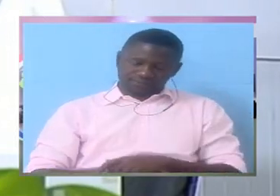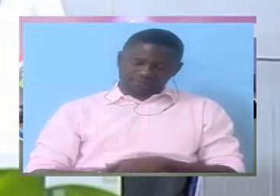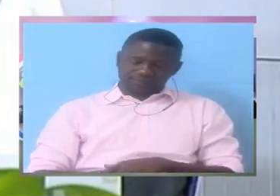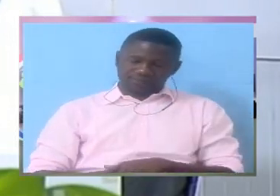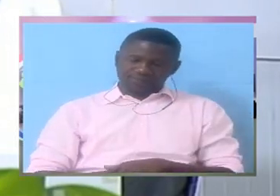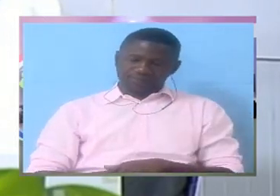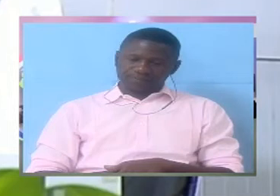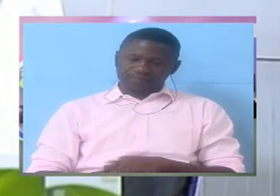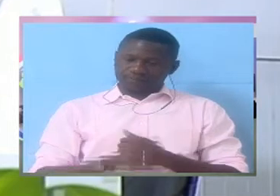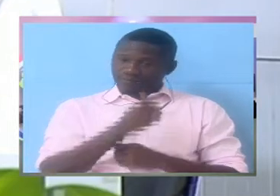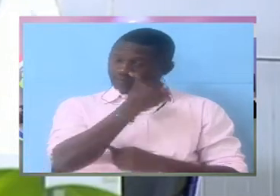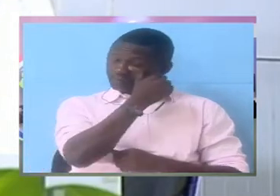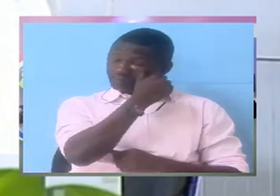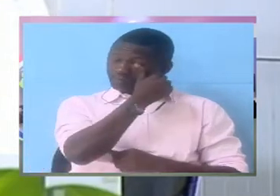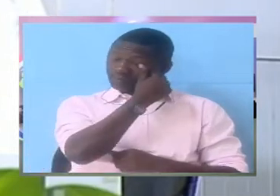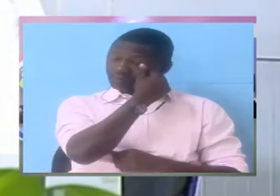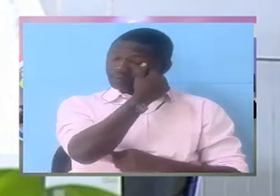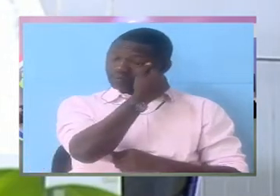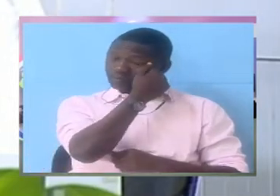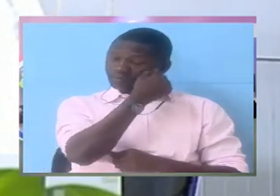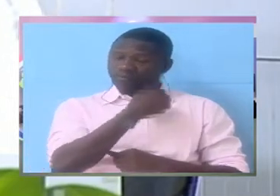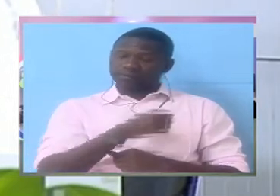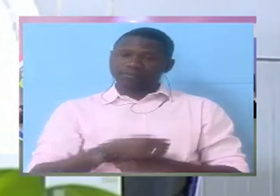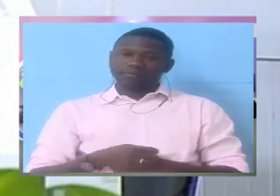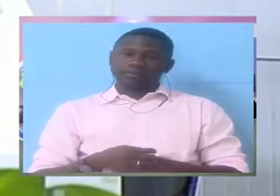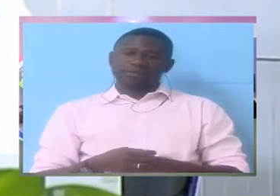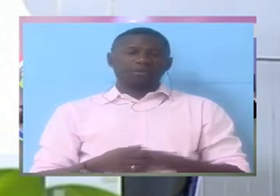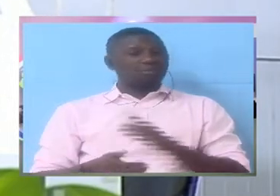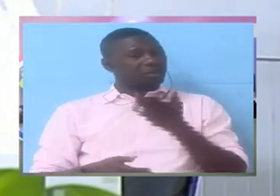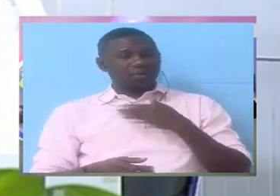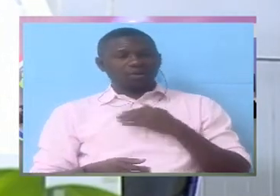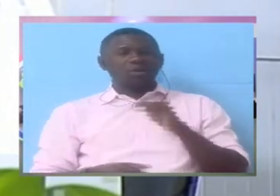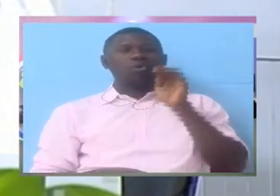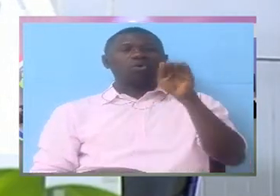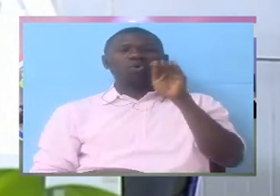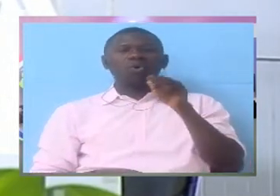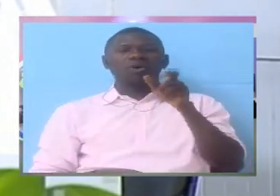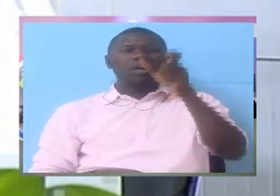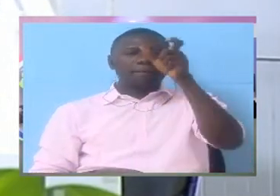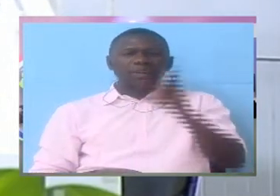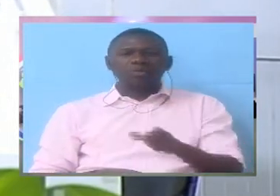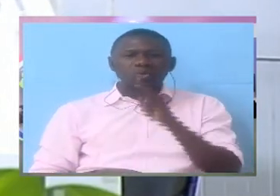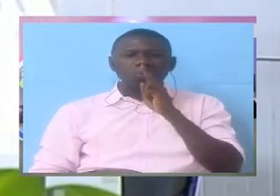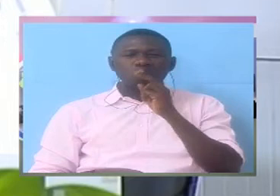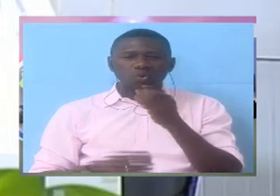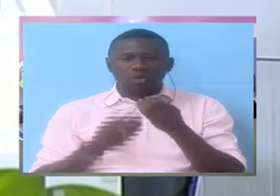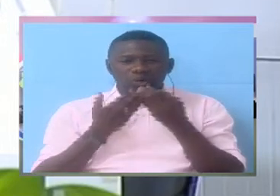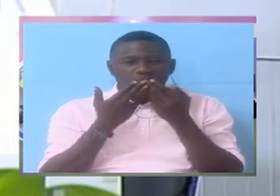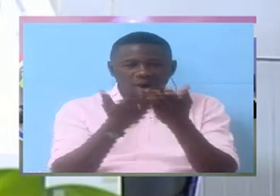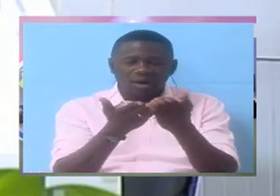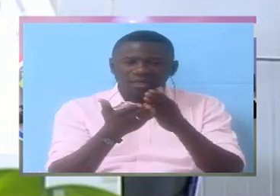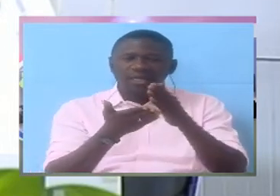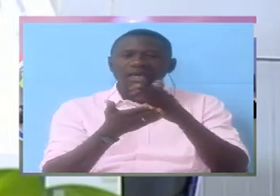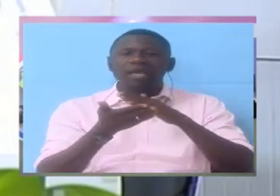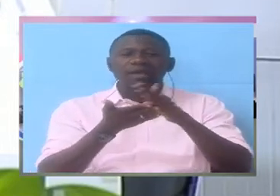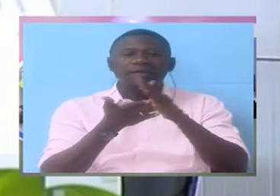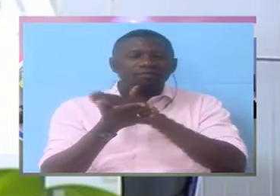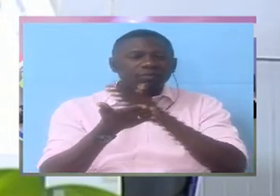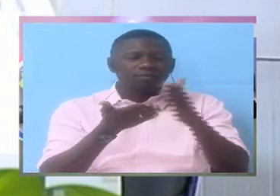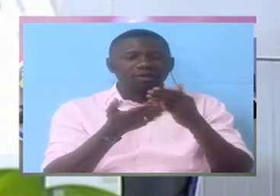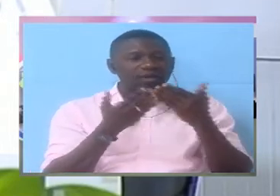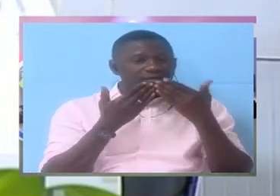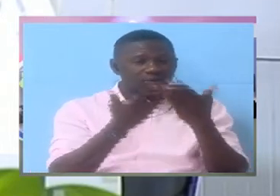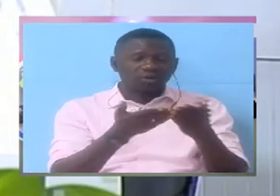Perhaps they will call the attention of the auto. Modolu ukamala meyo kibaro